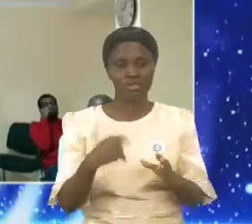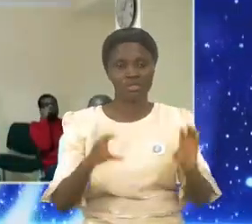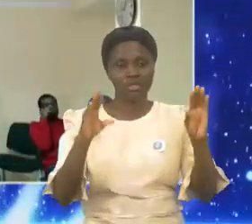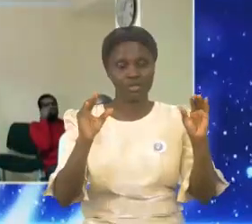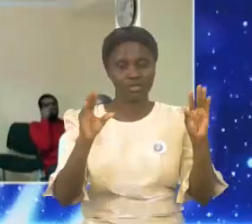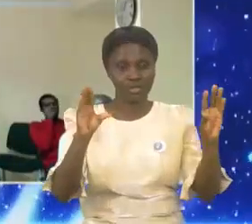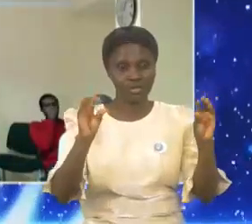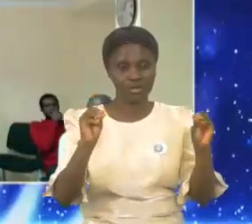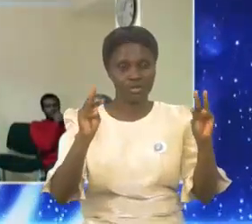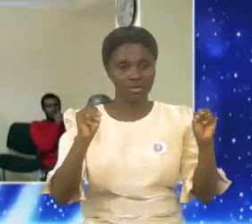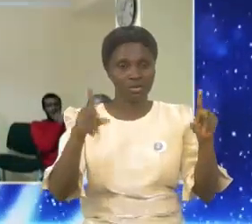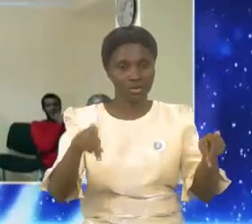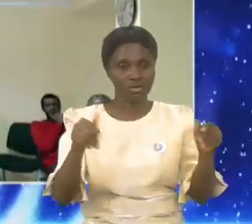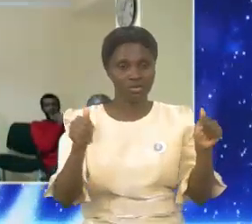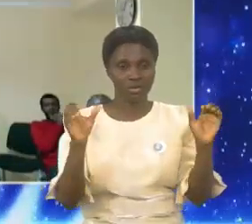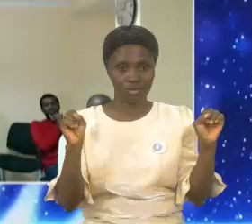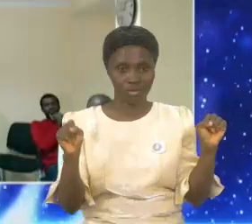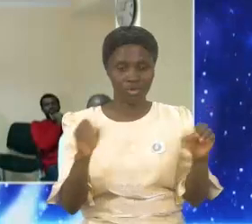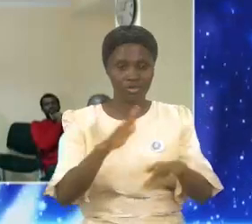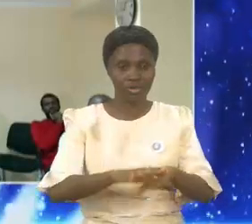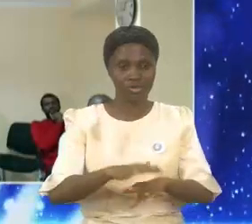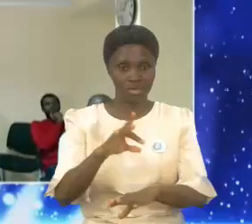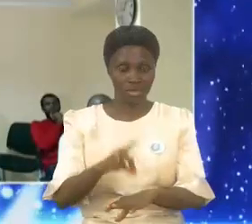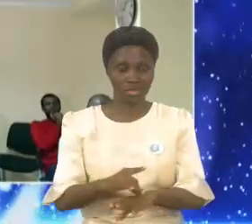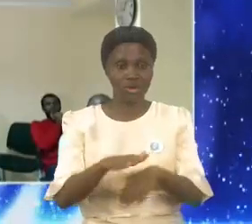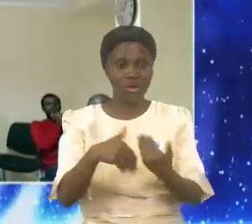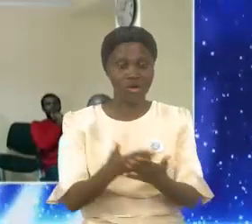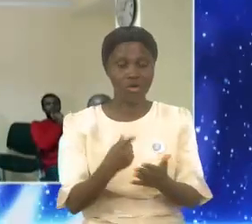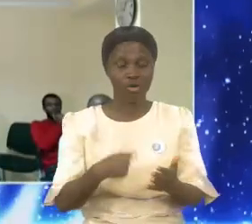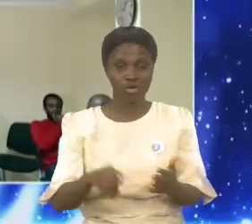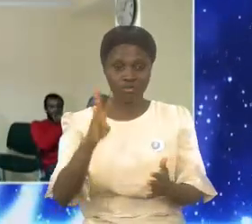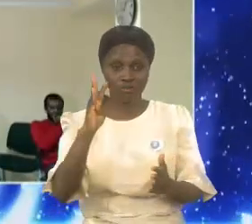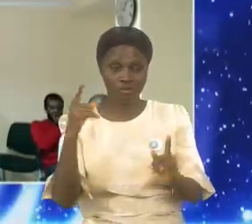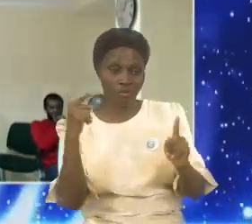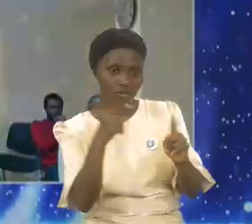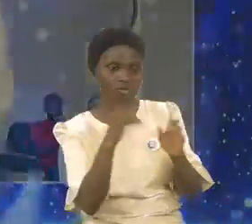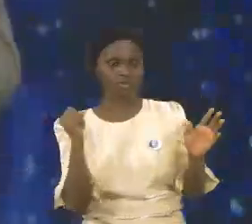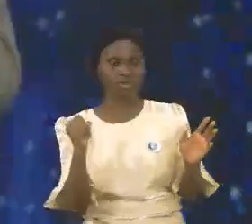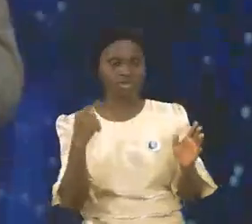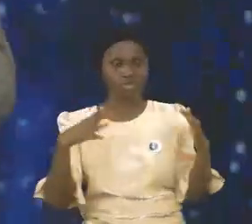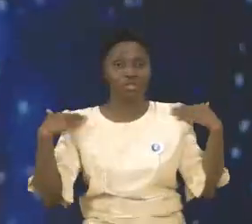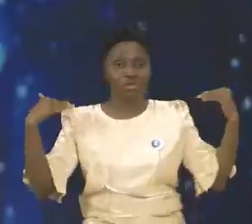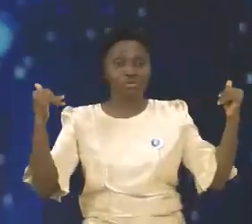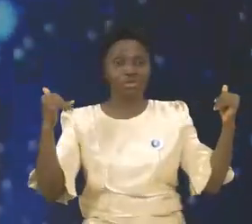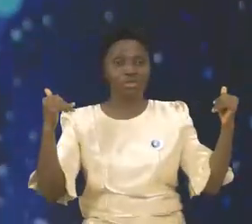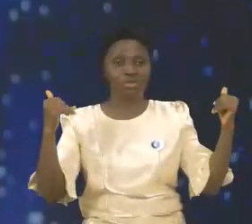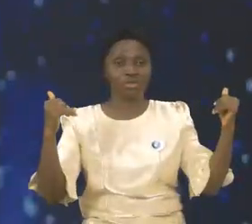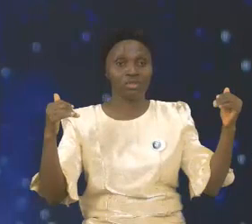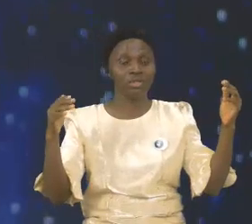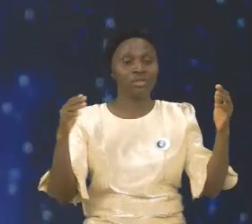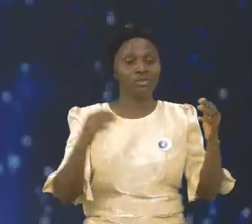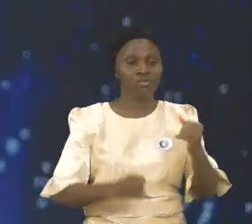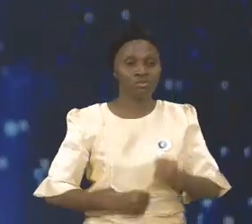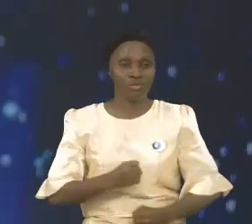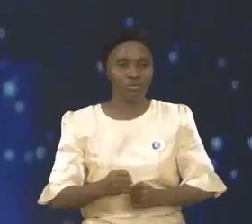earth. All those four corners and the cardinal points, the wind strove. The spirit of